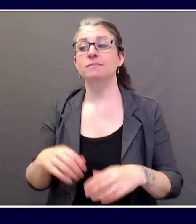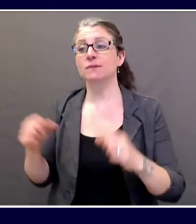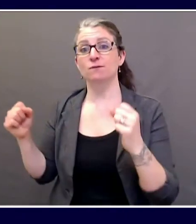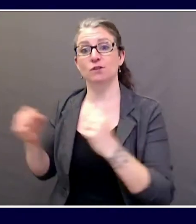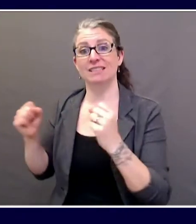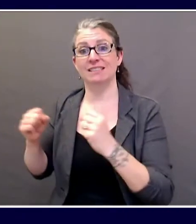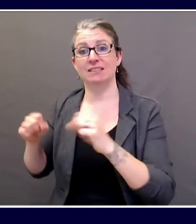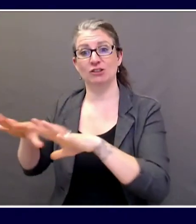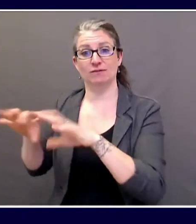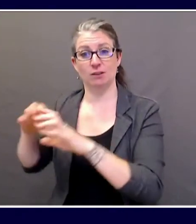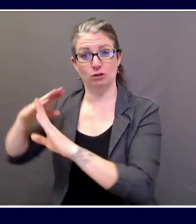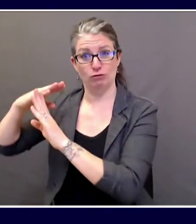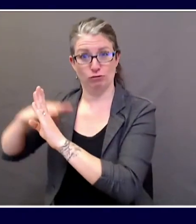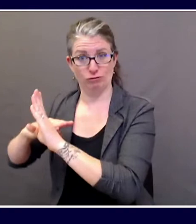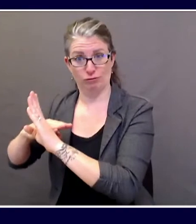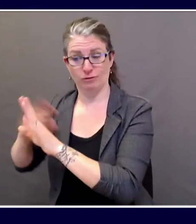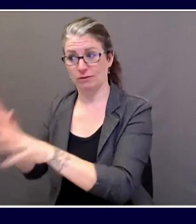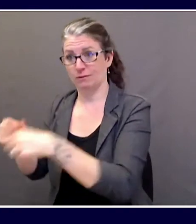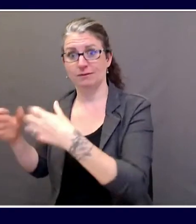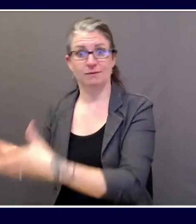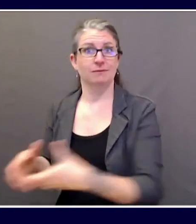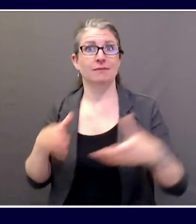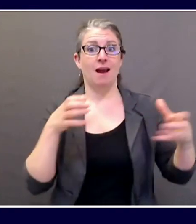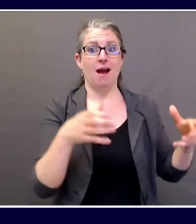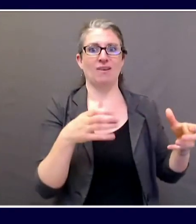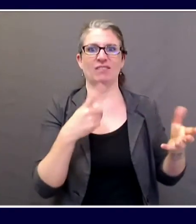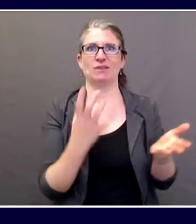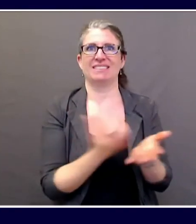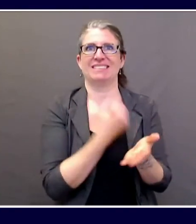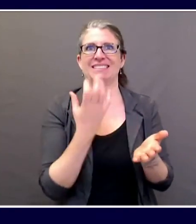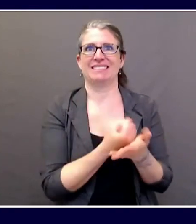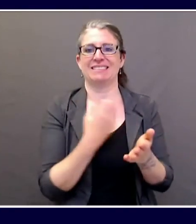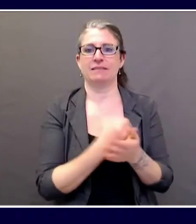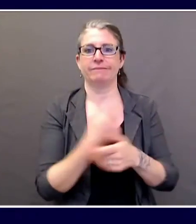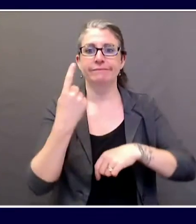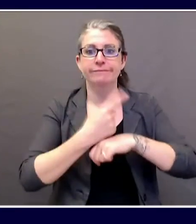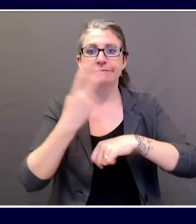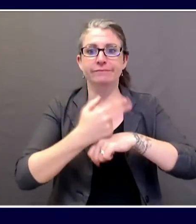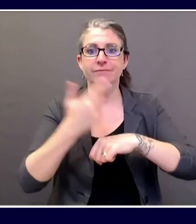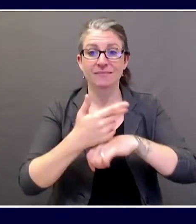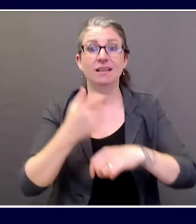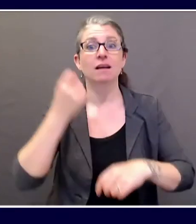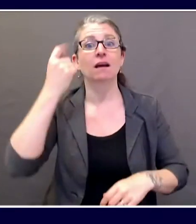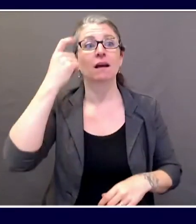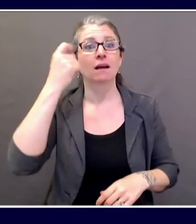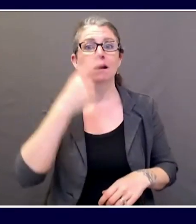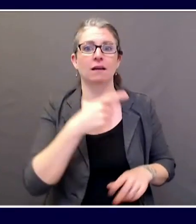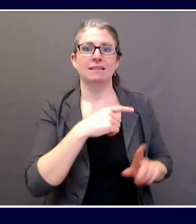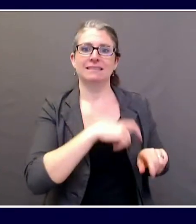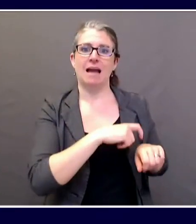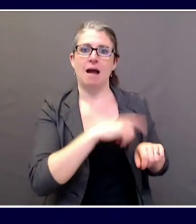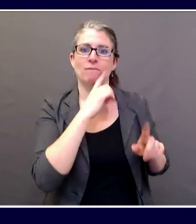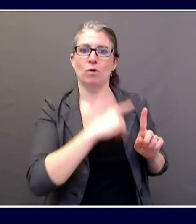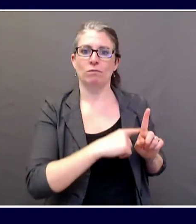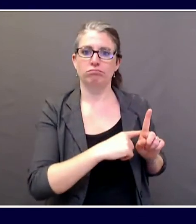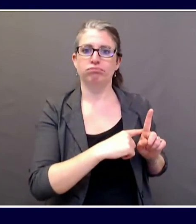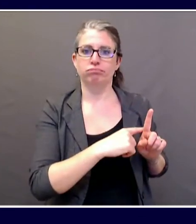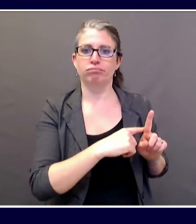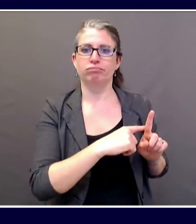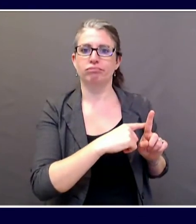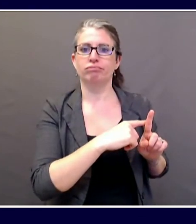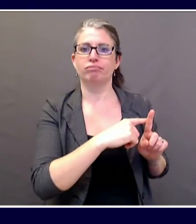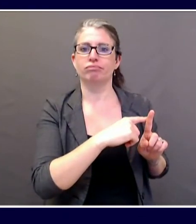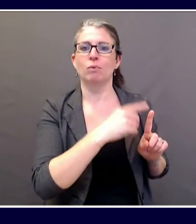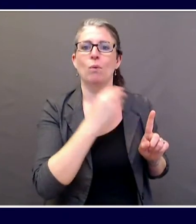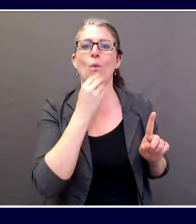to eliminate the possibility that a single dose goes unwasted. So clinics are always within 5 days of each other. And that